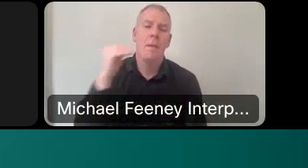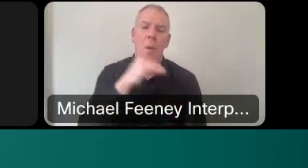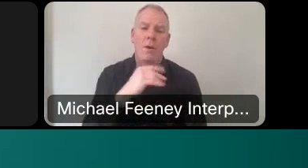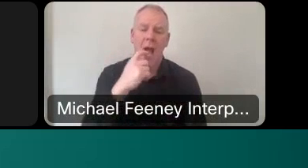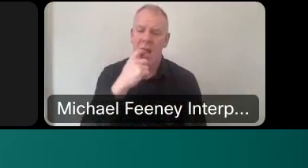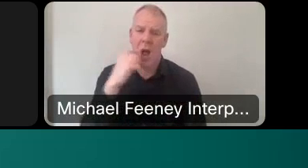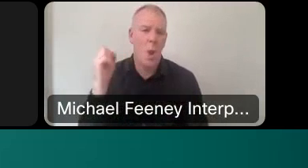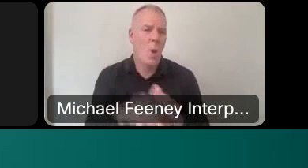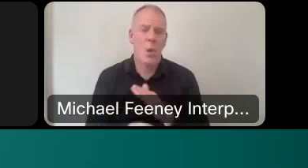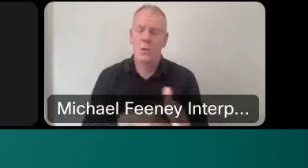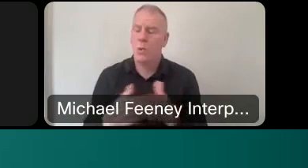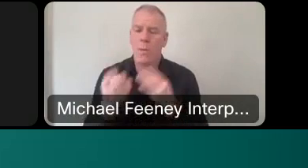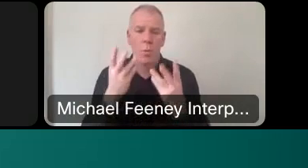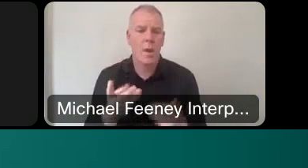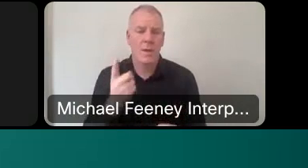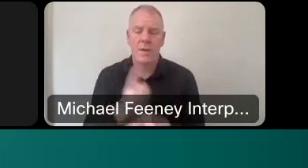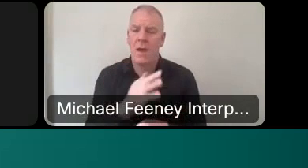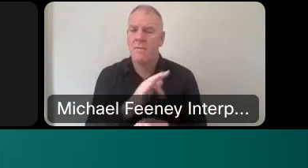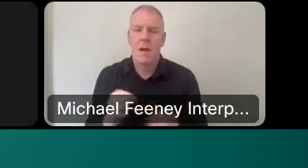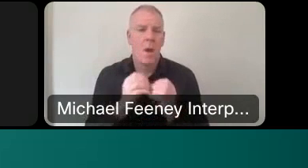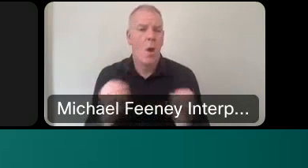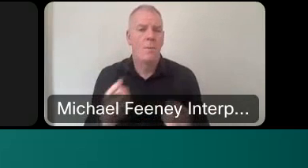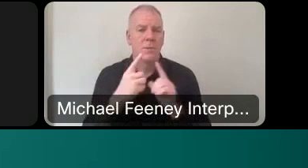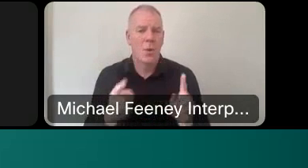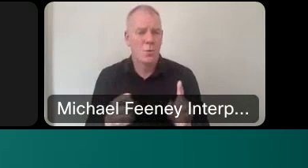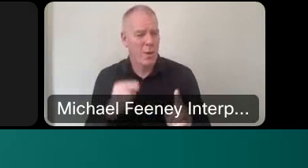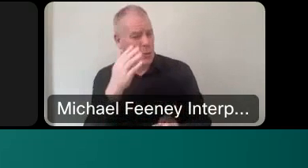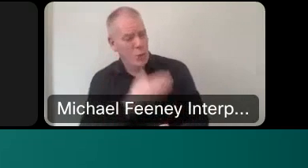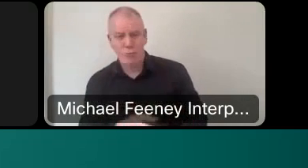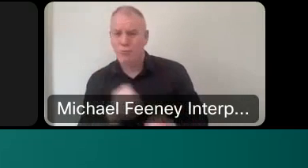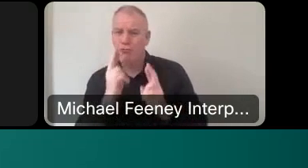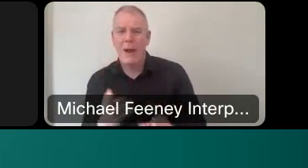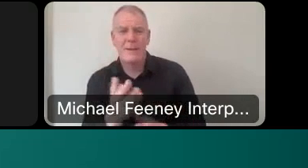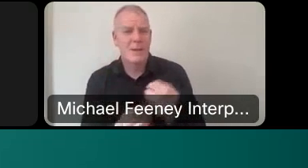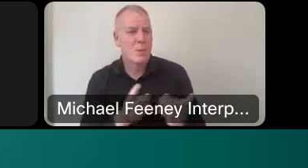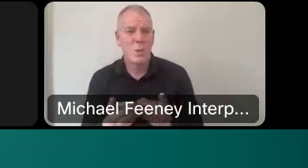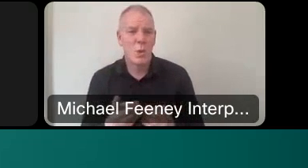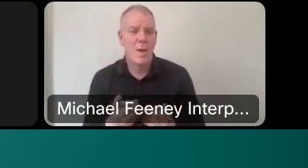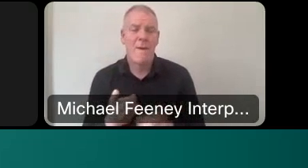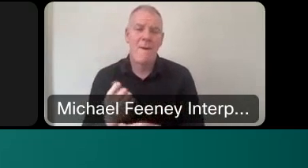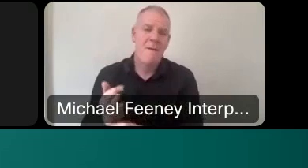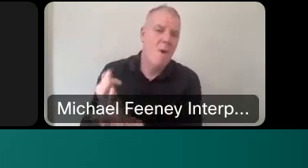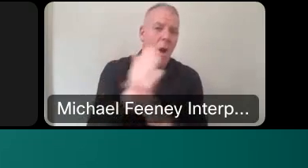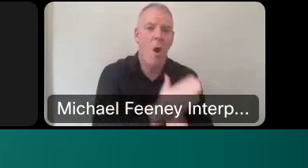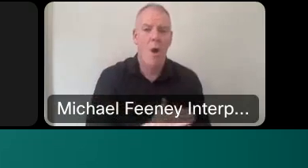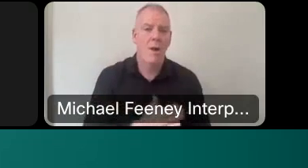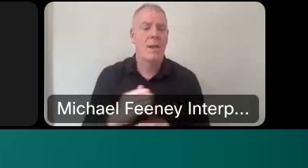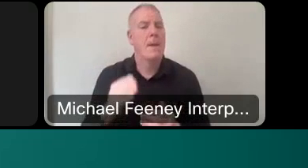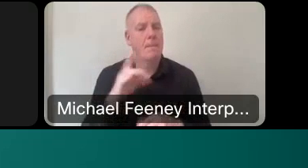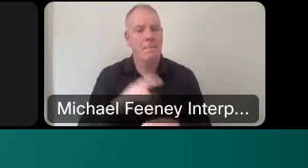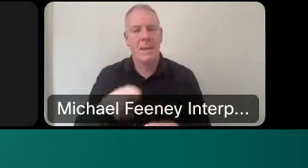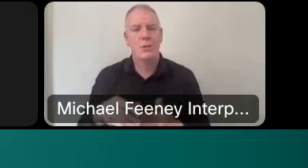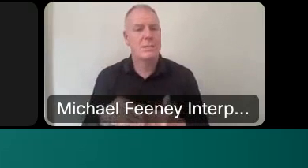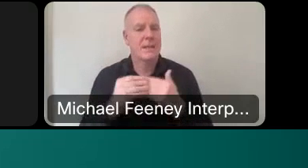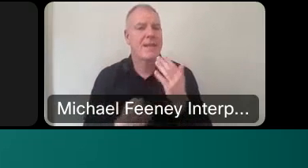don't lose the essence of open disclosure, and that is the right thing to do. And it's really important that we do it right for all patient safety instances, and particularly